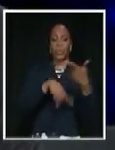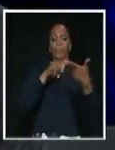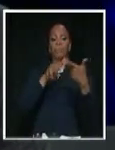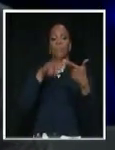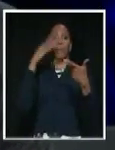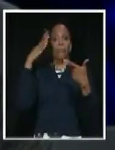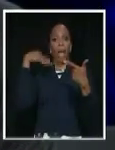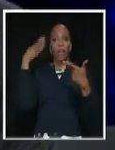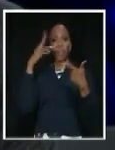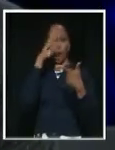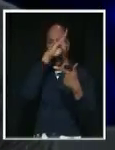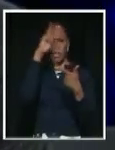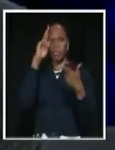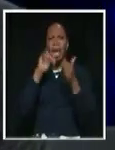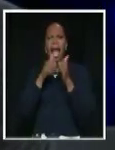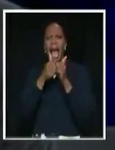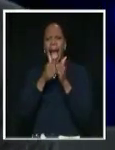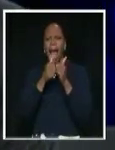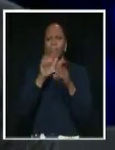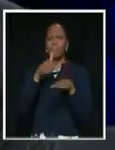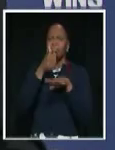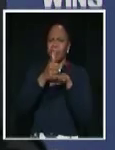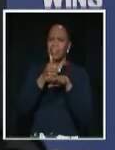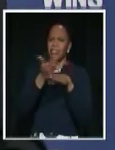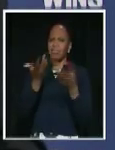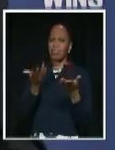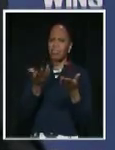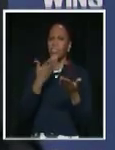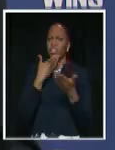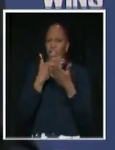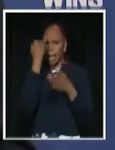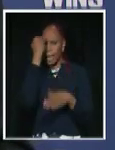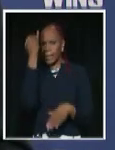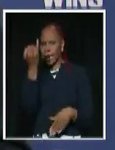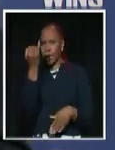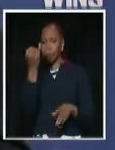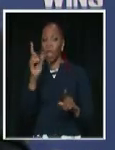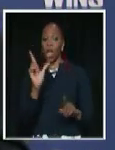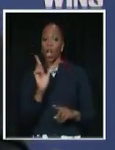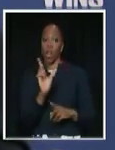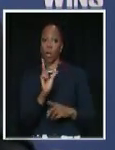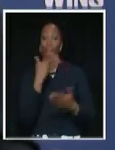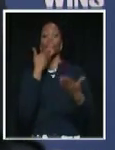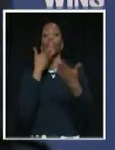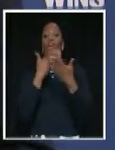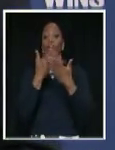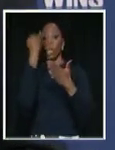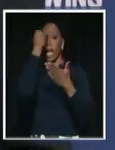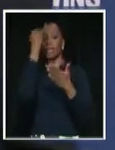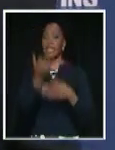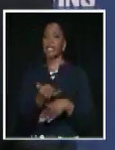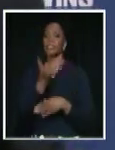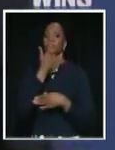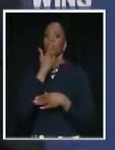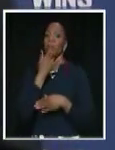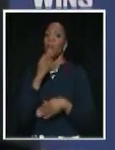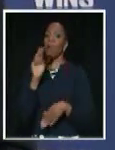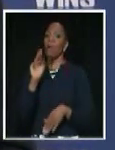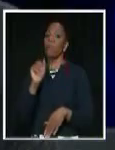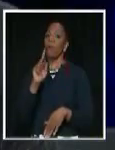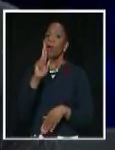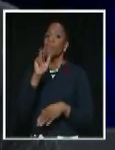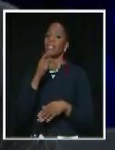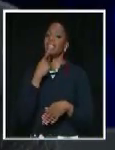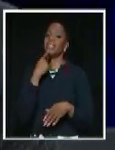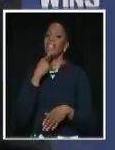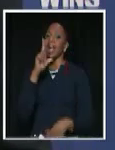building on the shore feasible, much less a good idea? It is a very good idea, and it's wrong, Maurice, to say that it would be done with landfill.